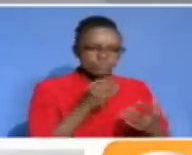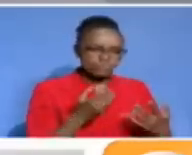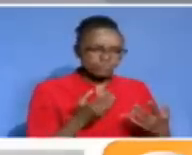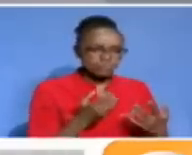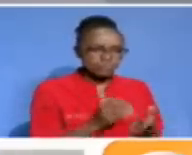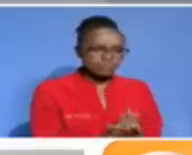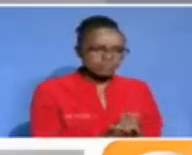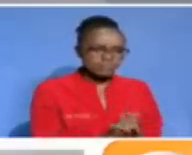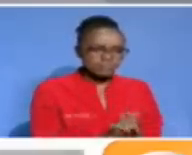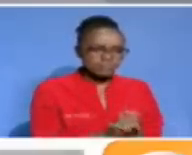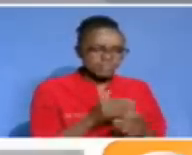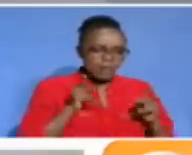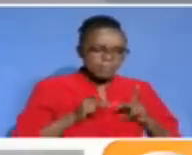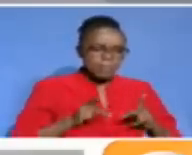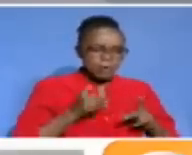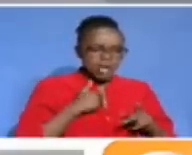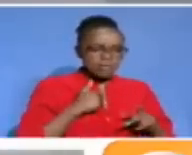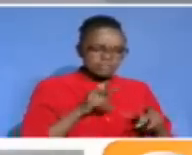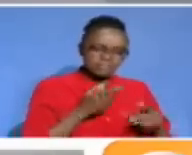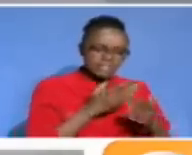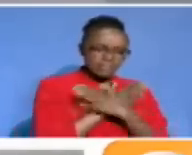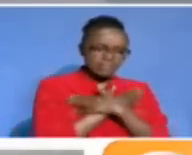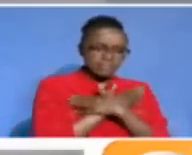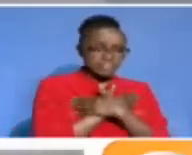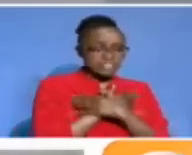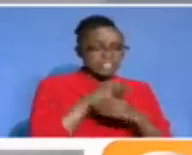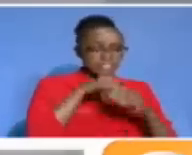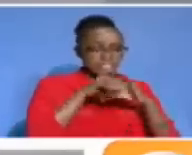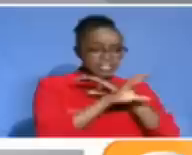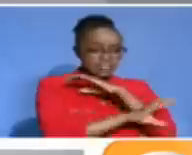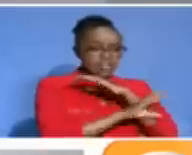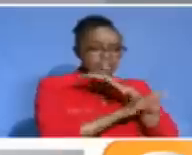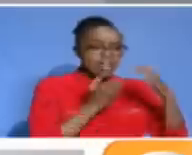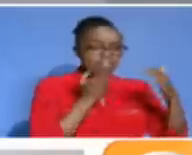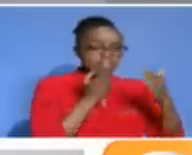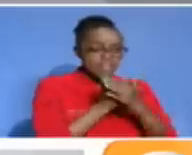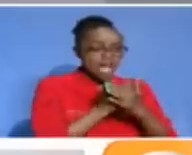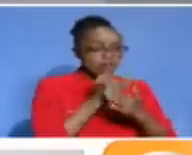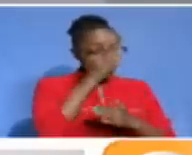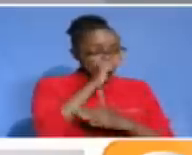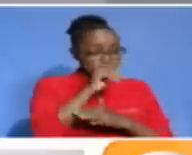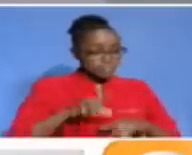So there are people who are friends of this country, and thank God she survived.